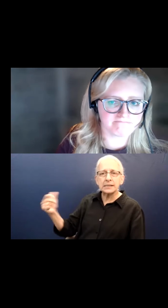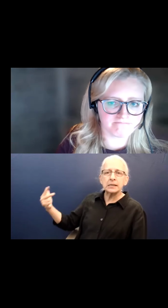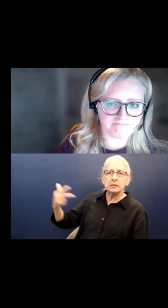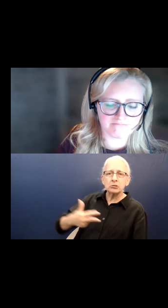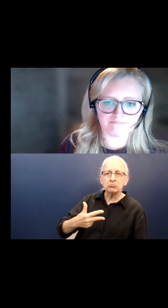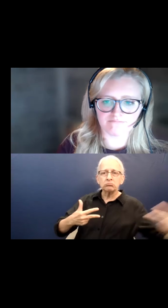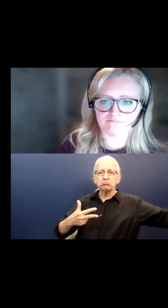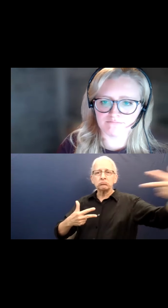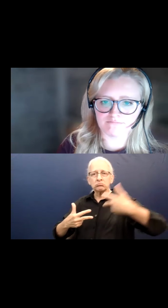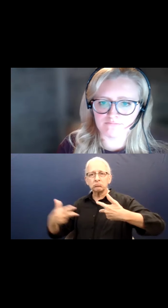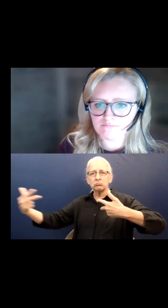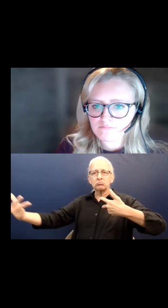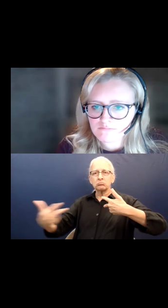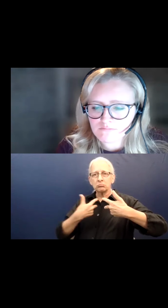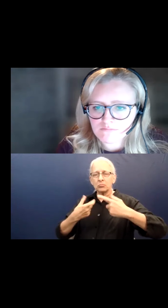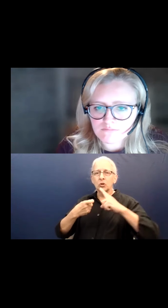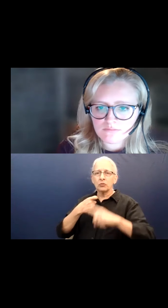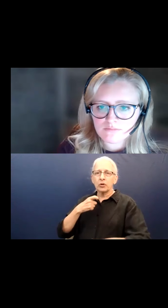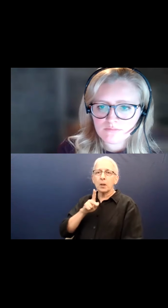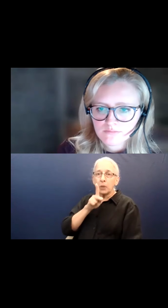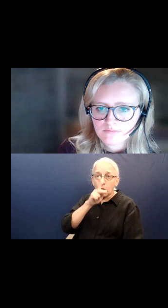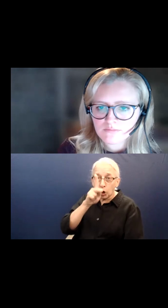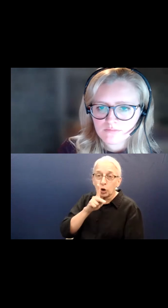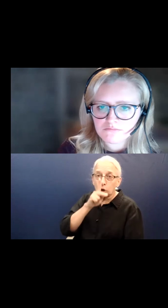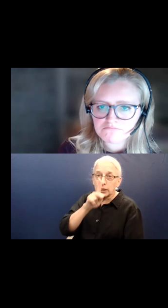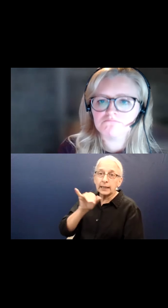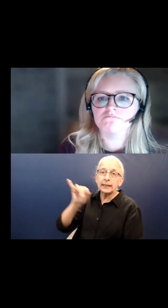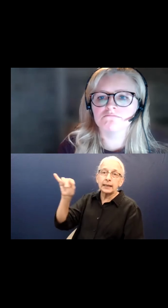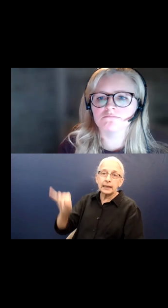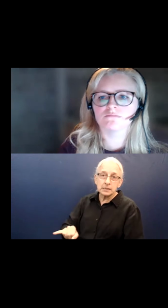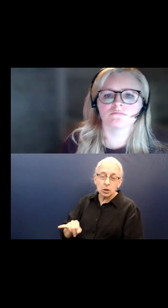Bellevue, Kirkland, that are parked in the overflow lot.